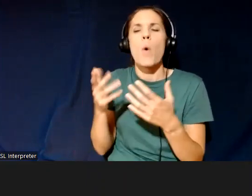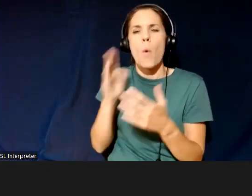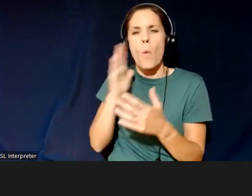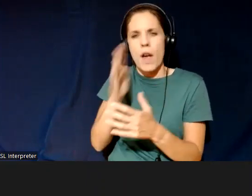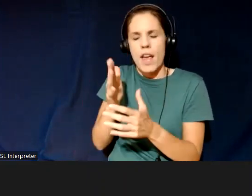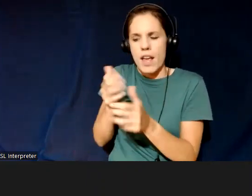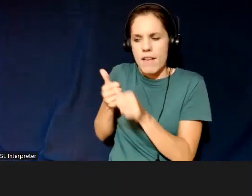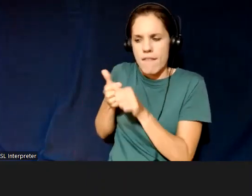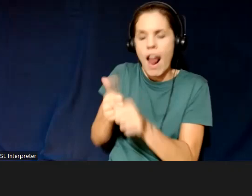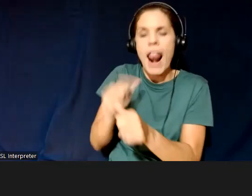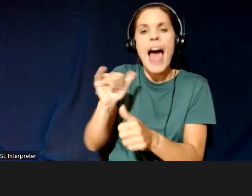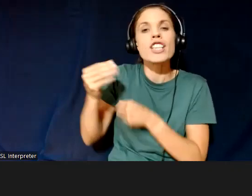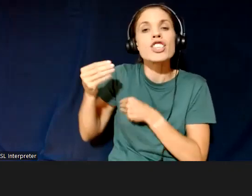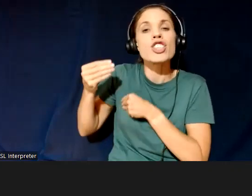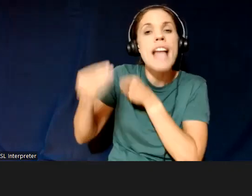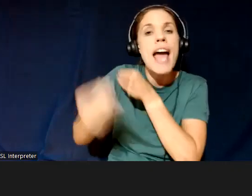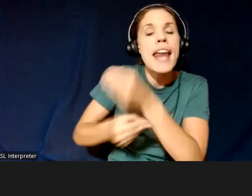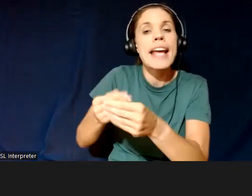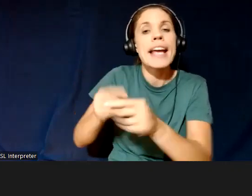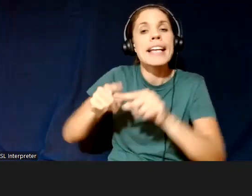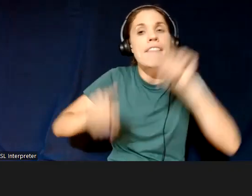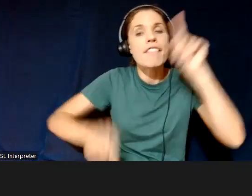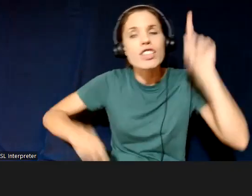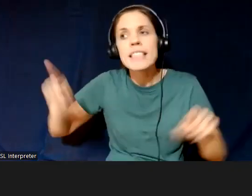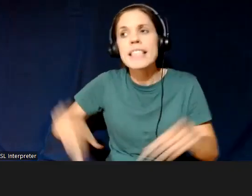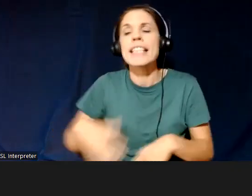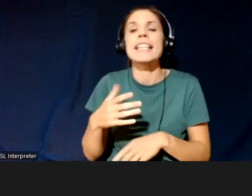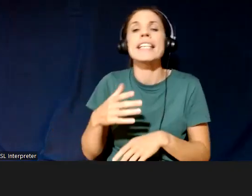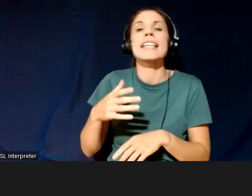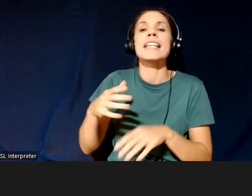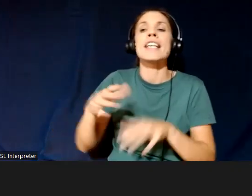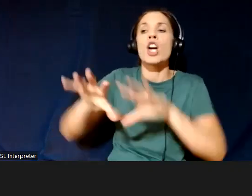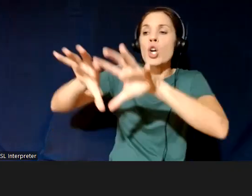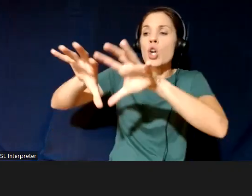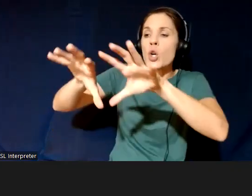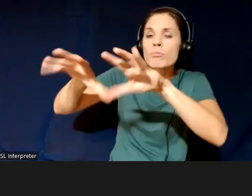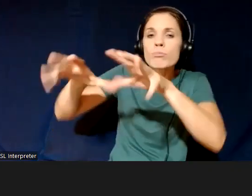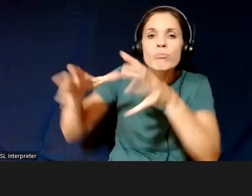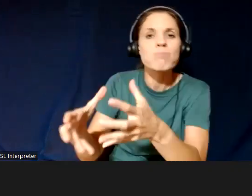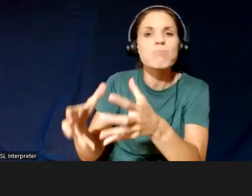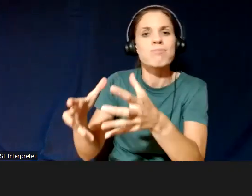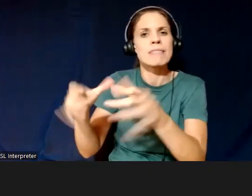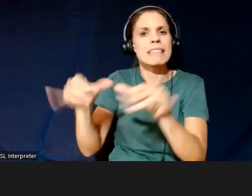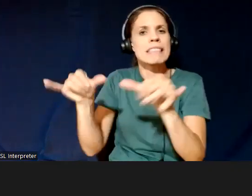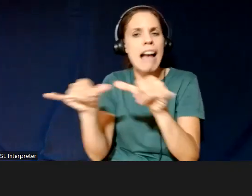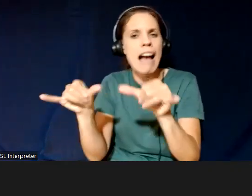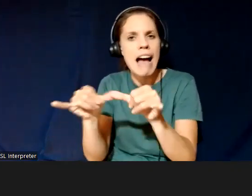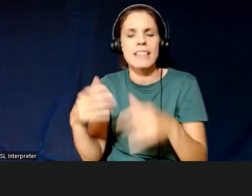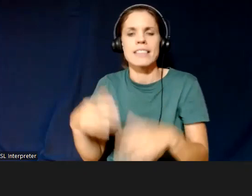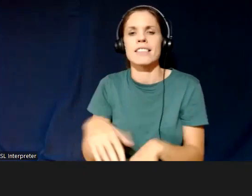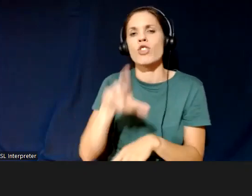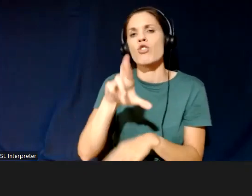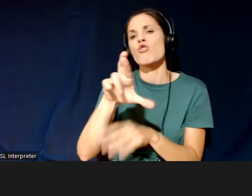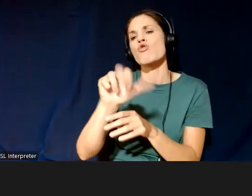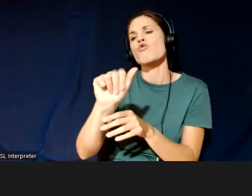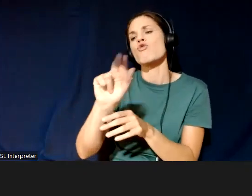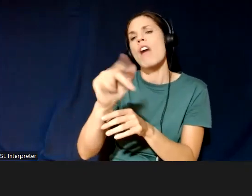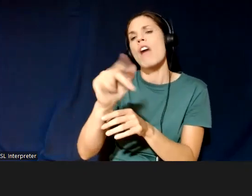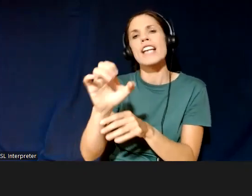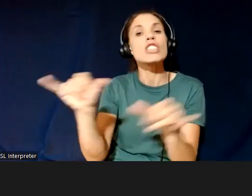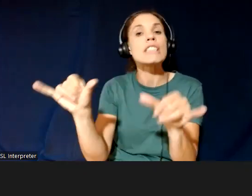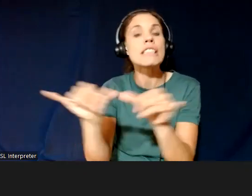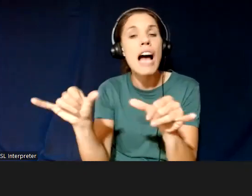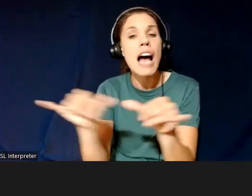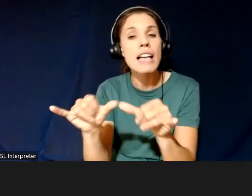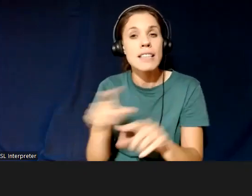genetic diversity, in population size, and range size, so forth. But to really capture changes